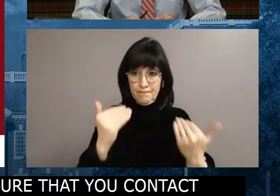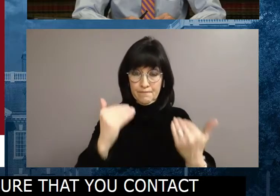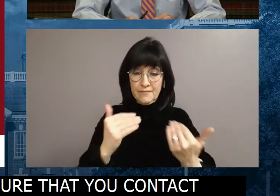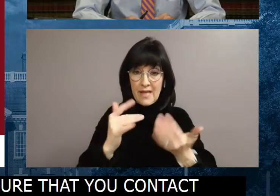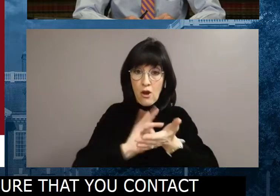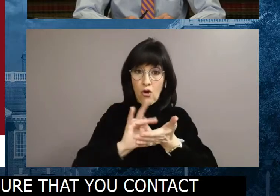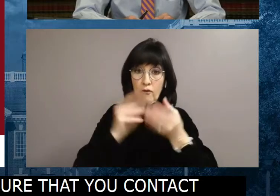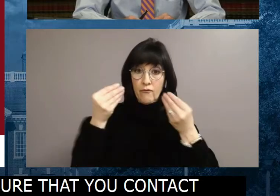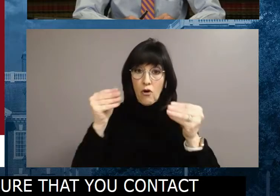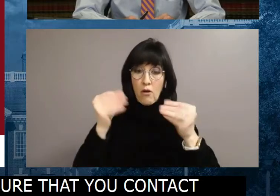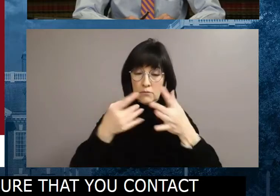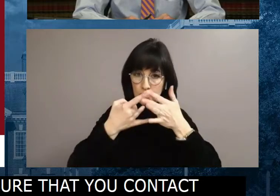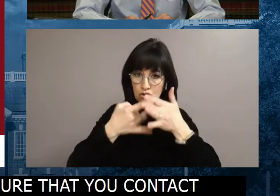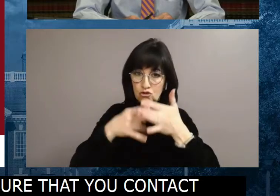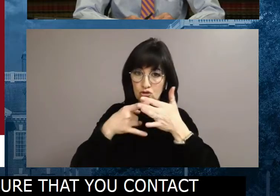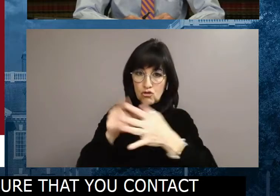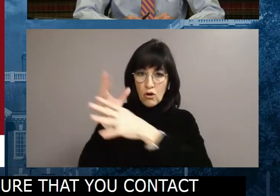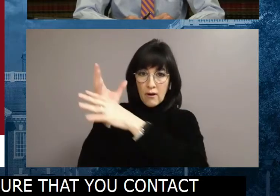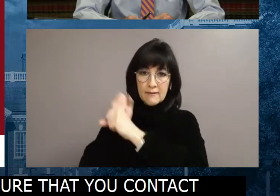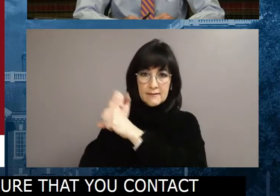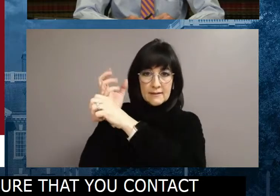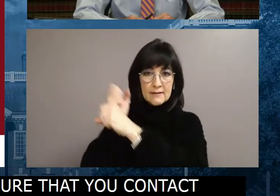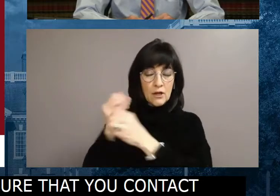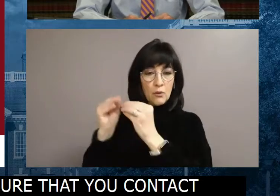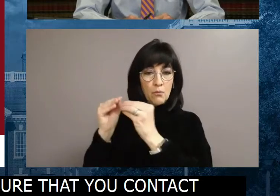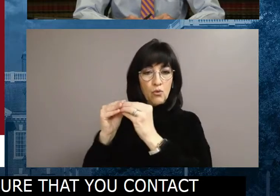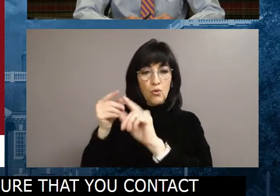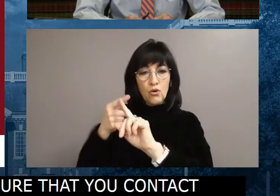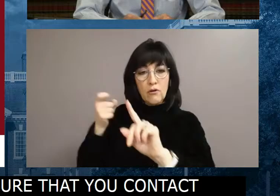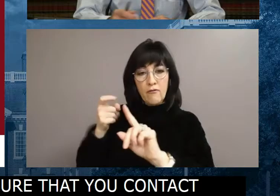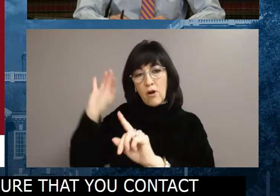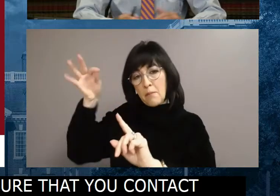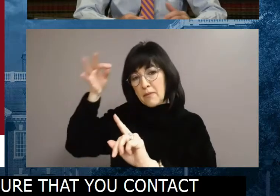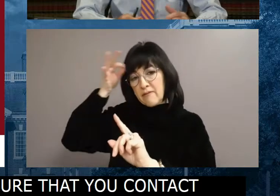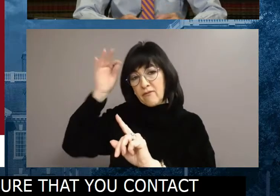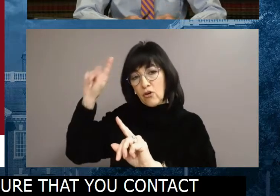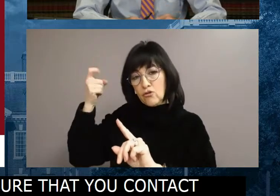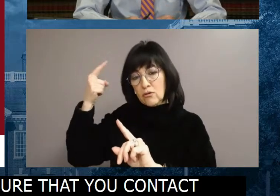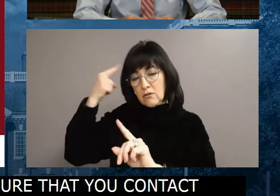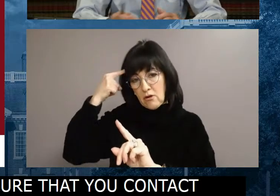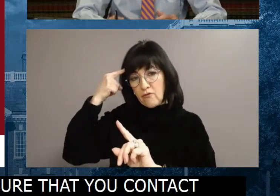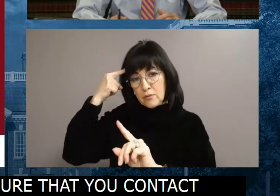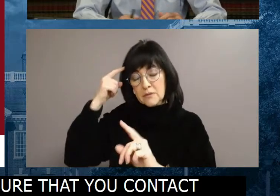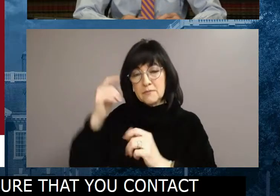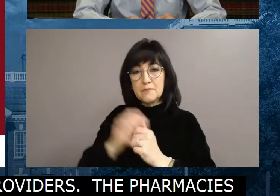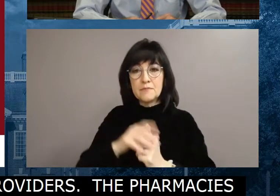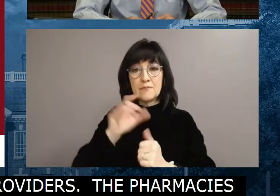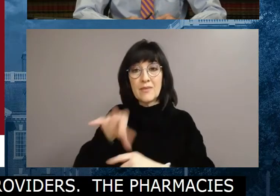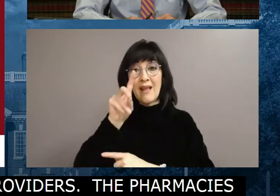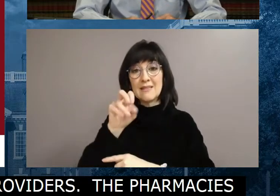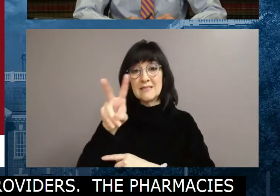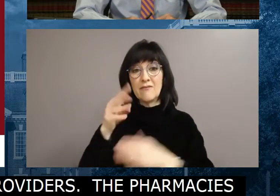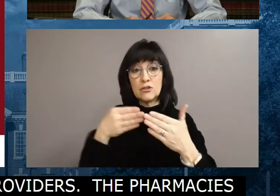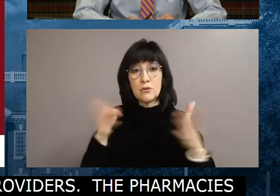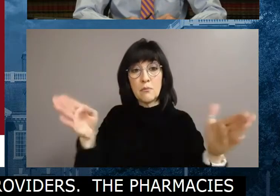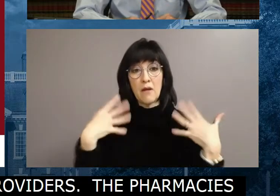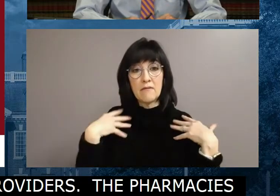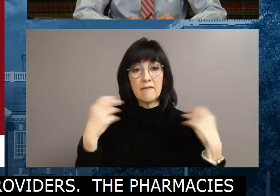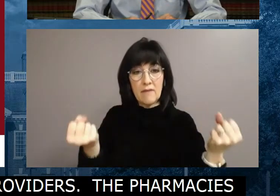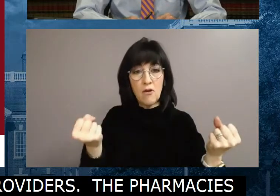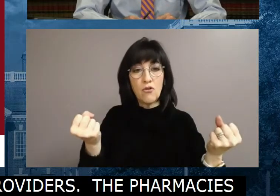It's important to recognize that those are vaccines that the State Division of Public Health, our team, doesn't